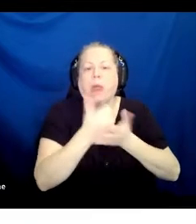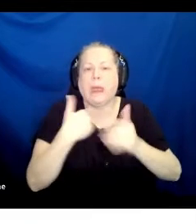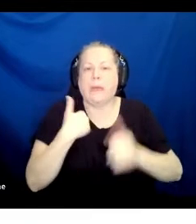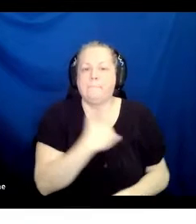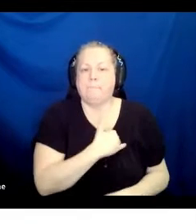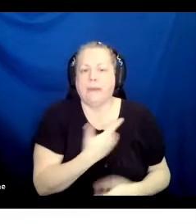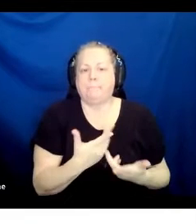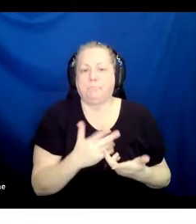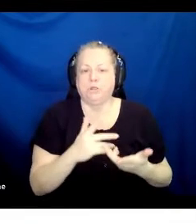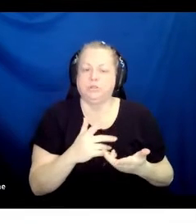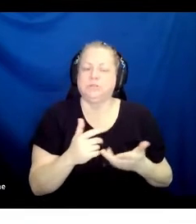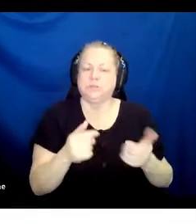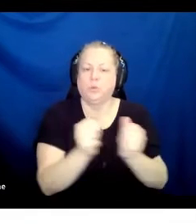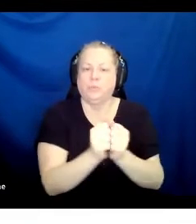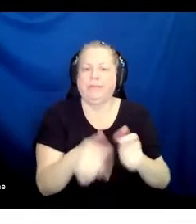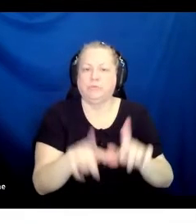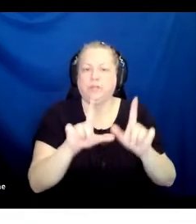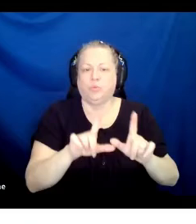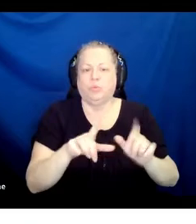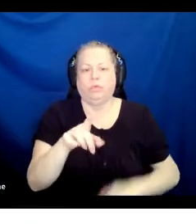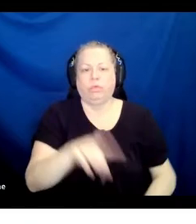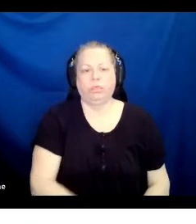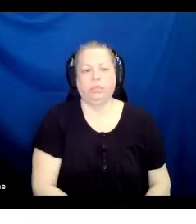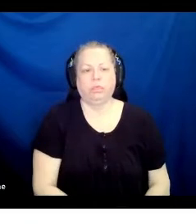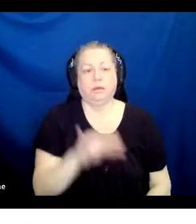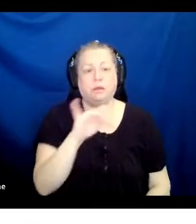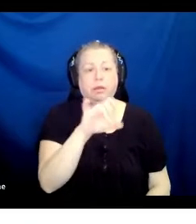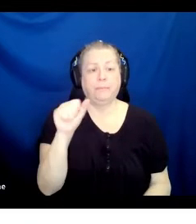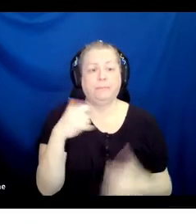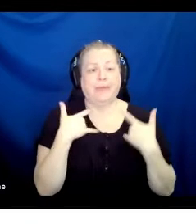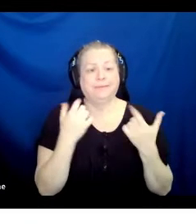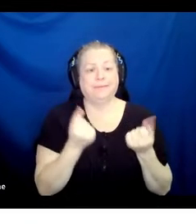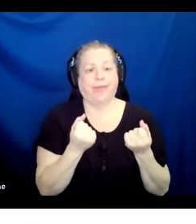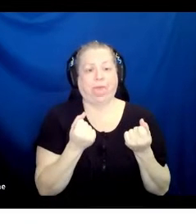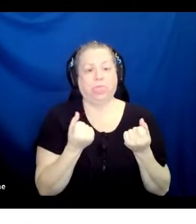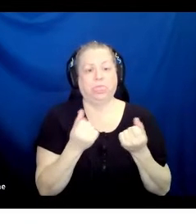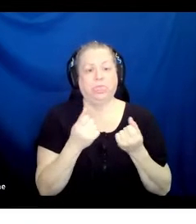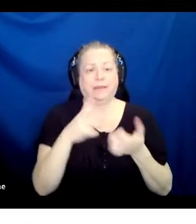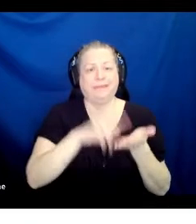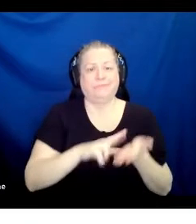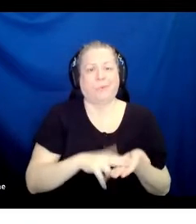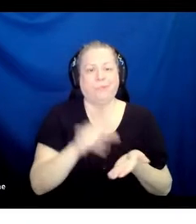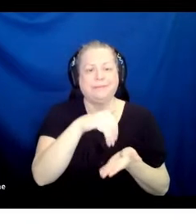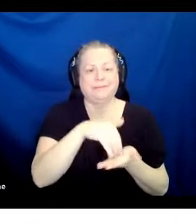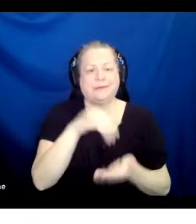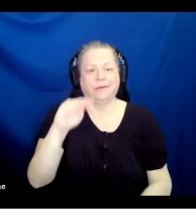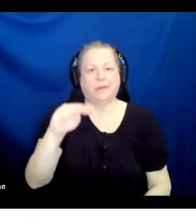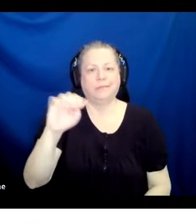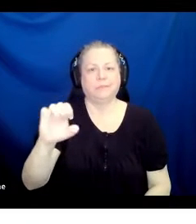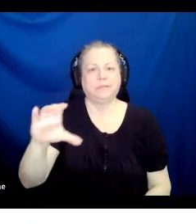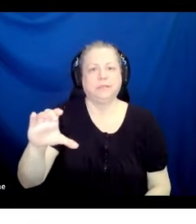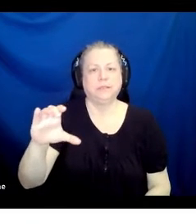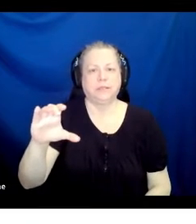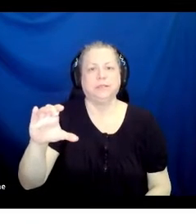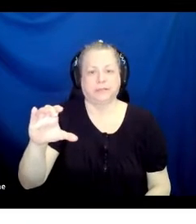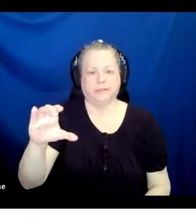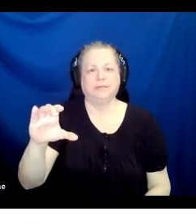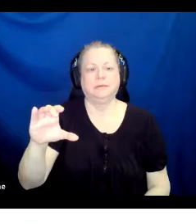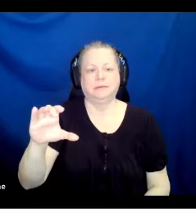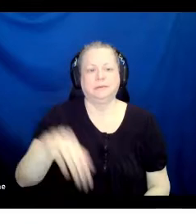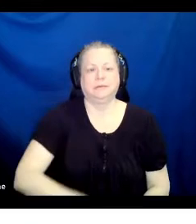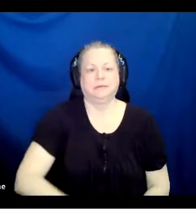their renewals. The first one is the MassHealth Enrollment Centers. The MassHealth enrollment centers